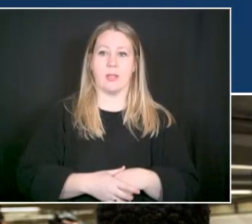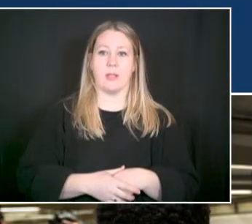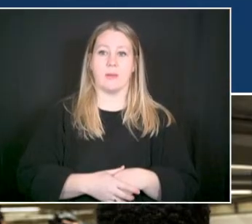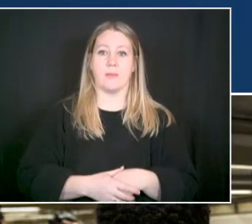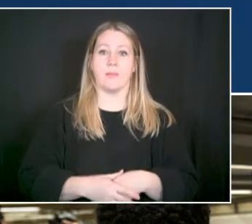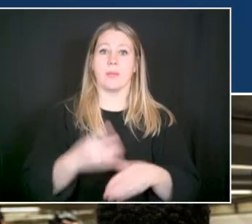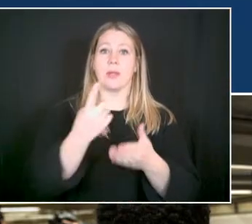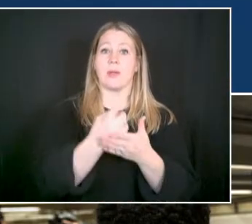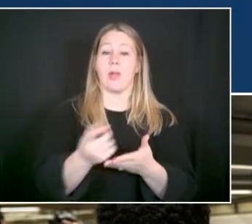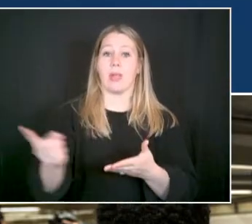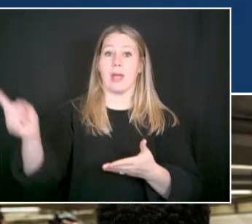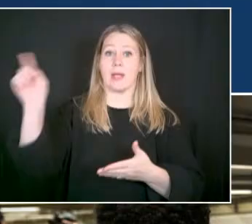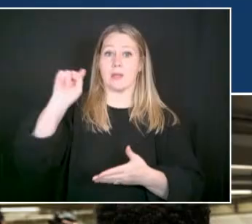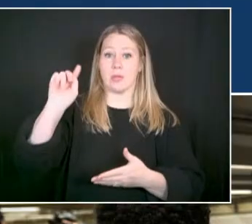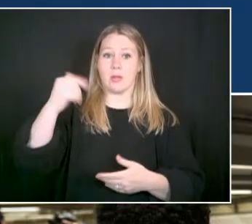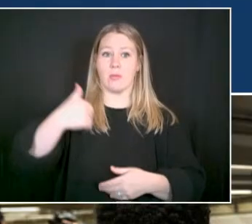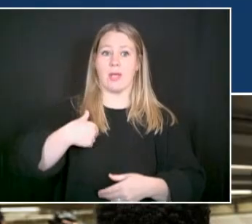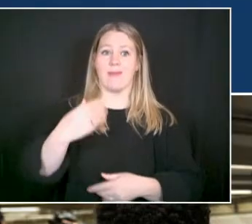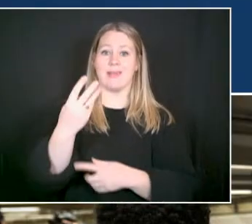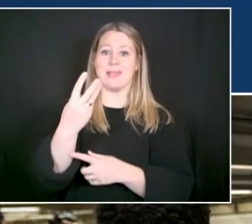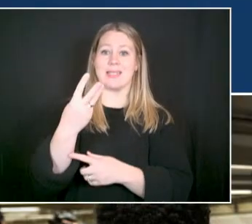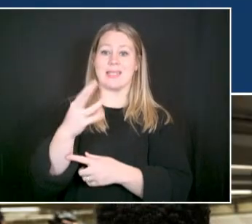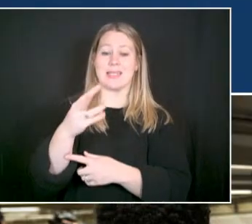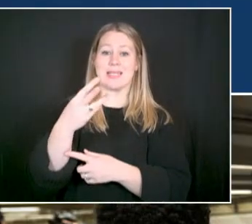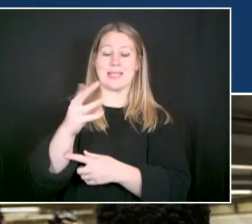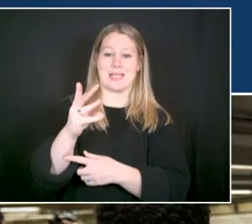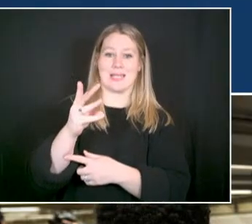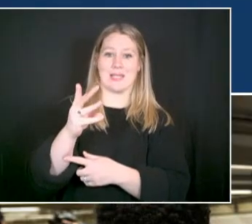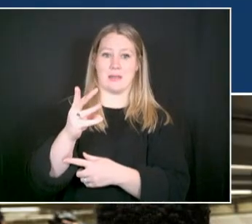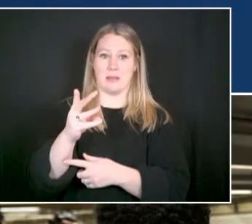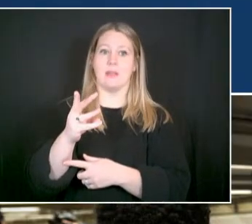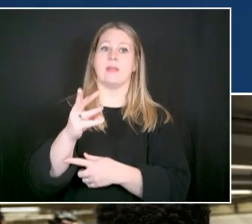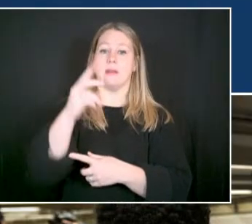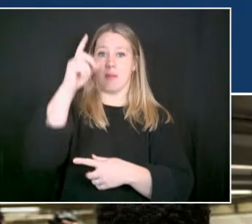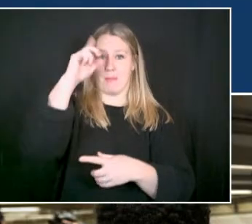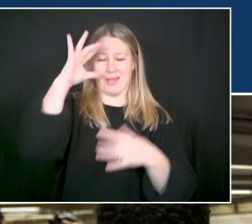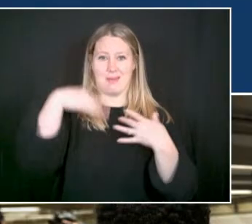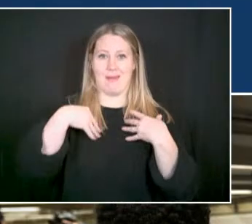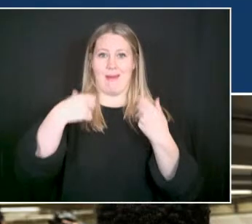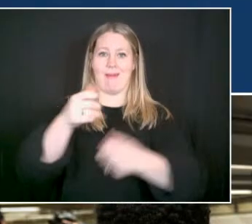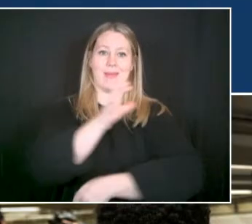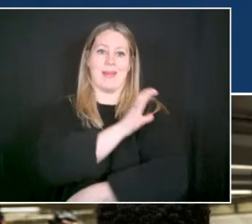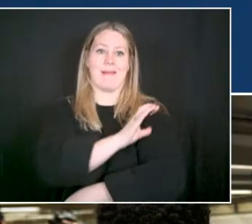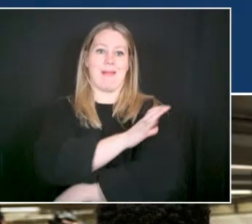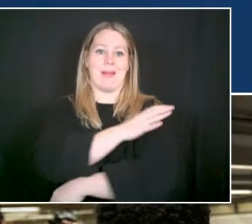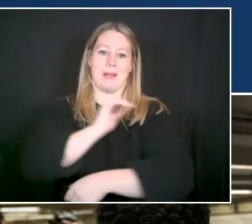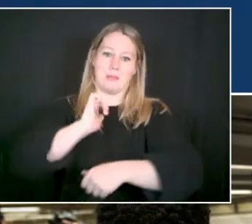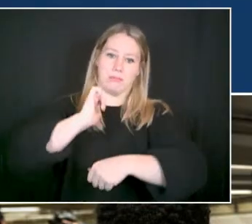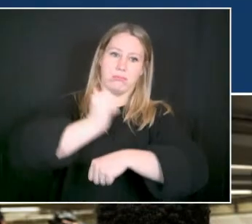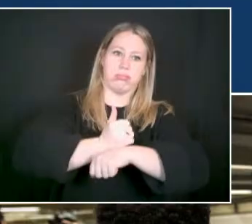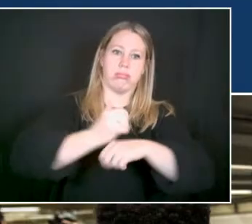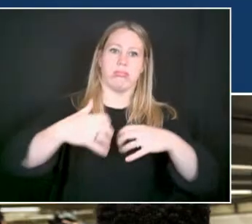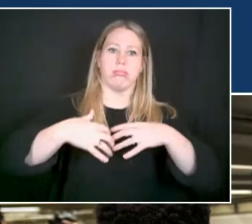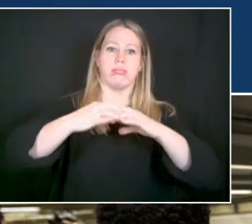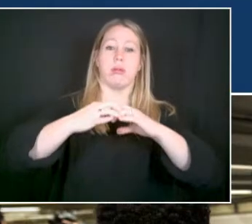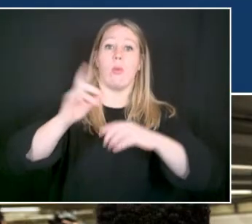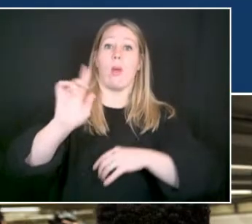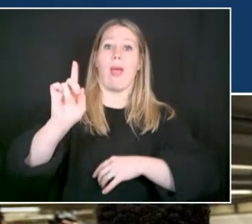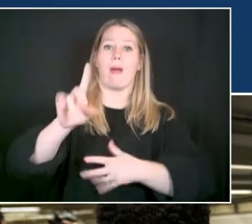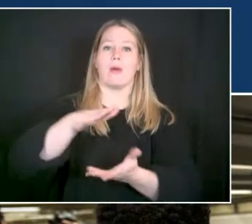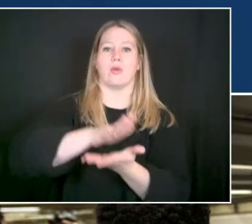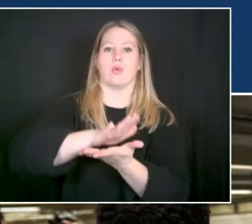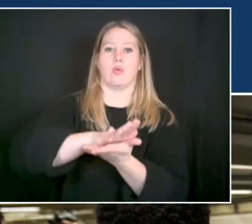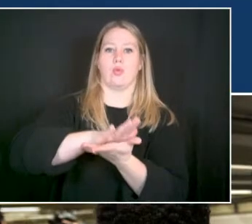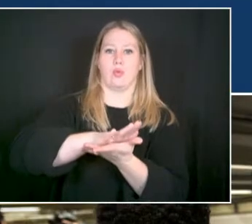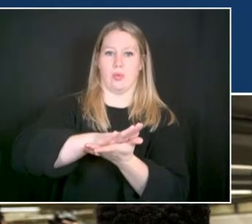school-based mental health clinic that's bringing mental health services to more than 6,000 students in the public school system.